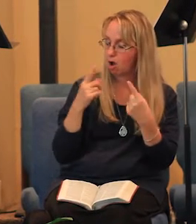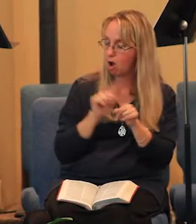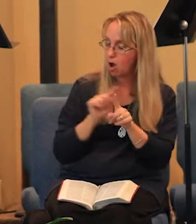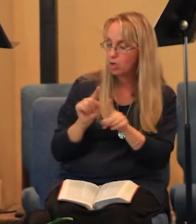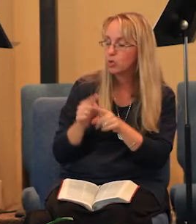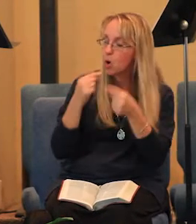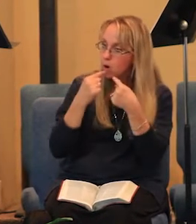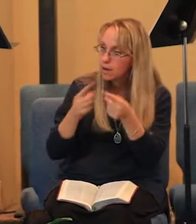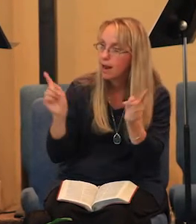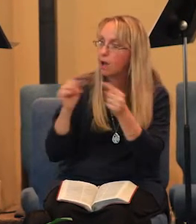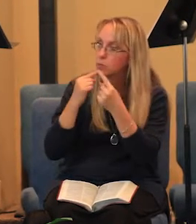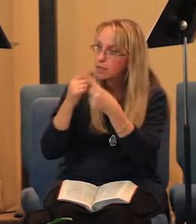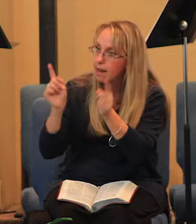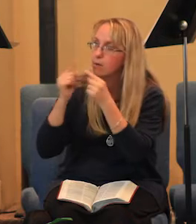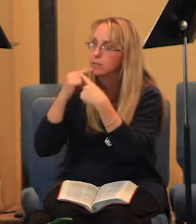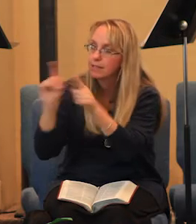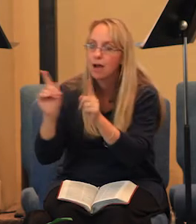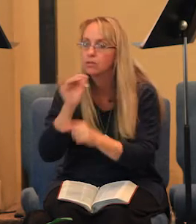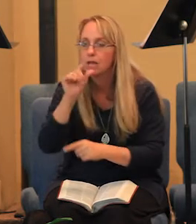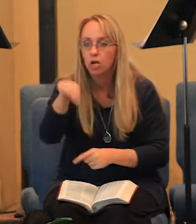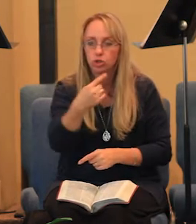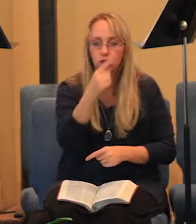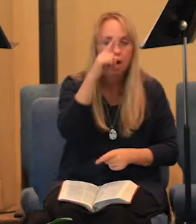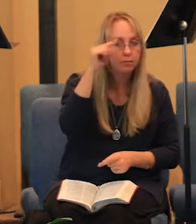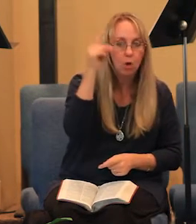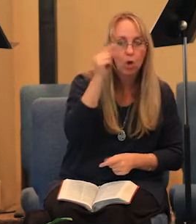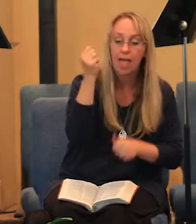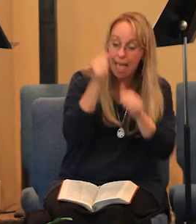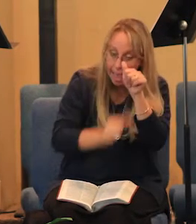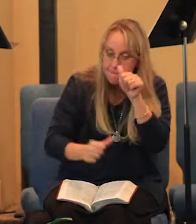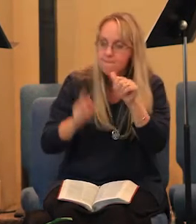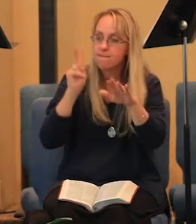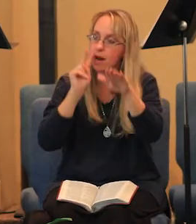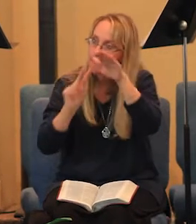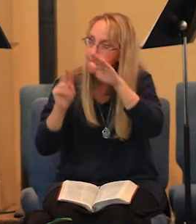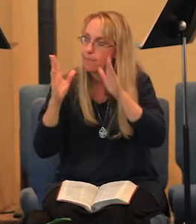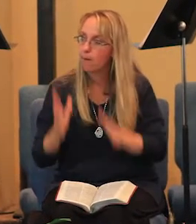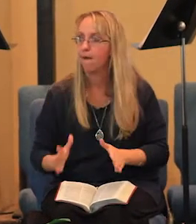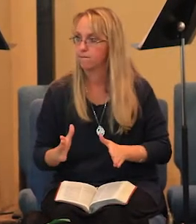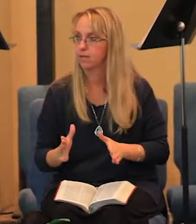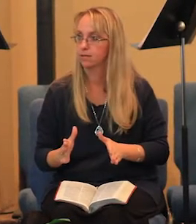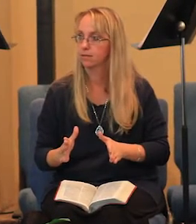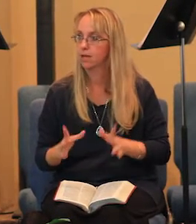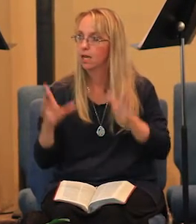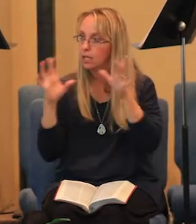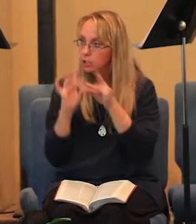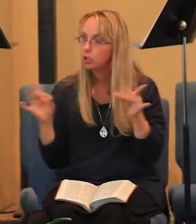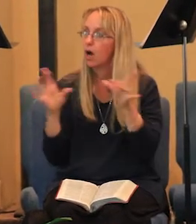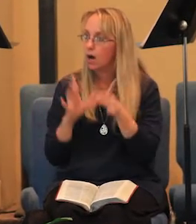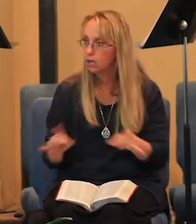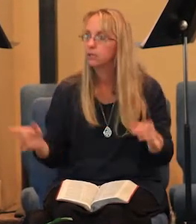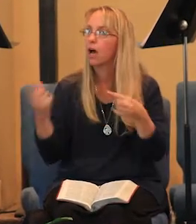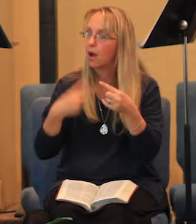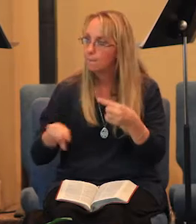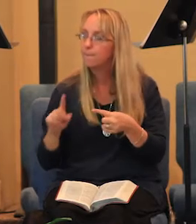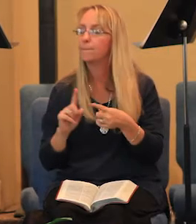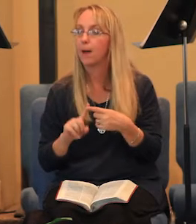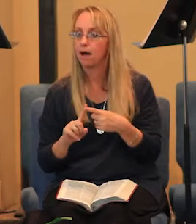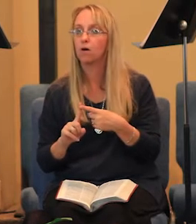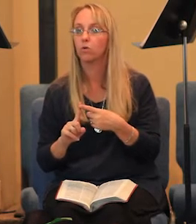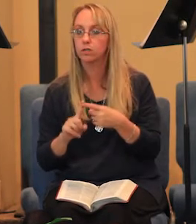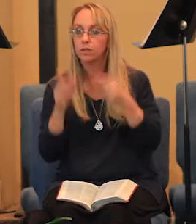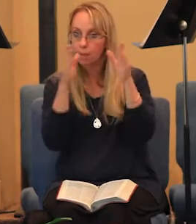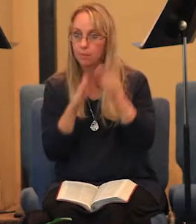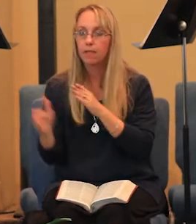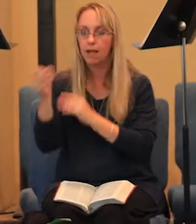announced these days." So it's not just Moses. Every prophet was talking about